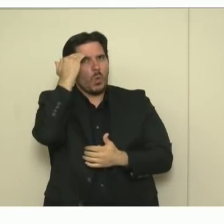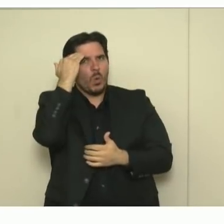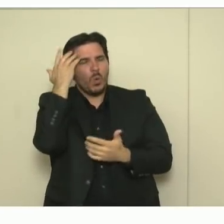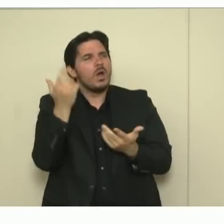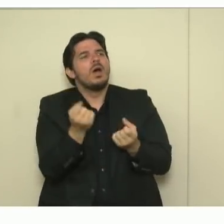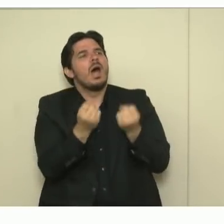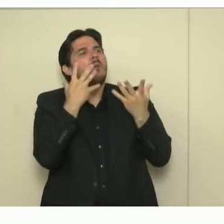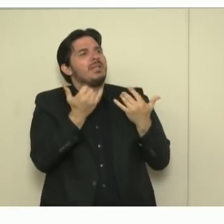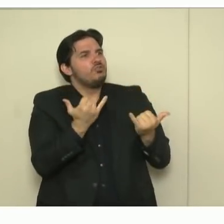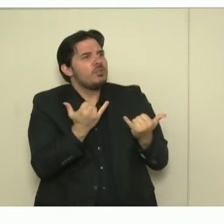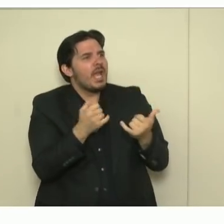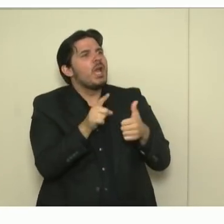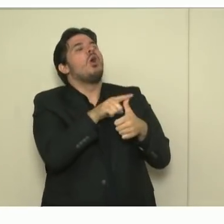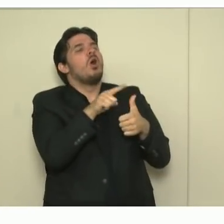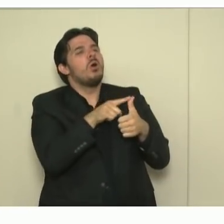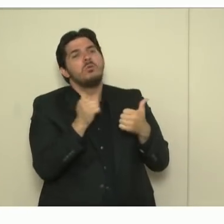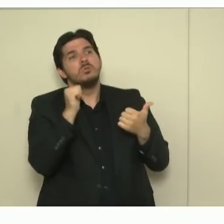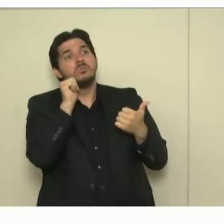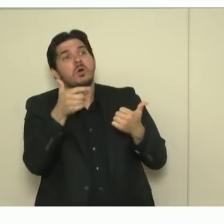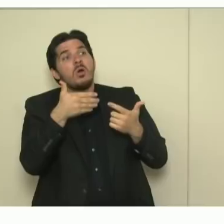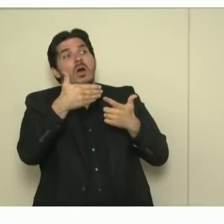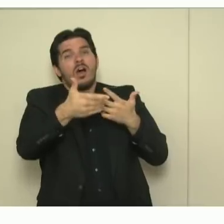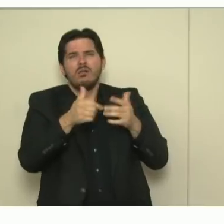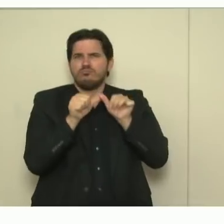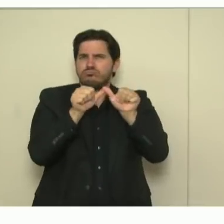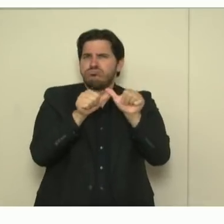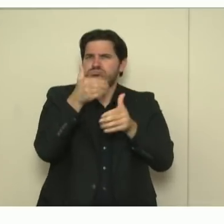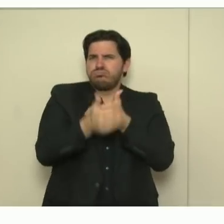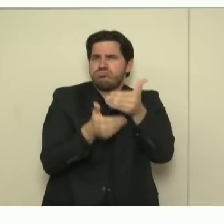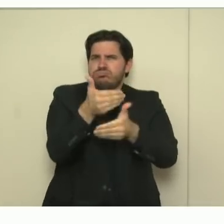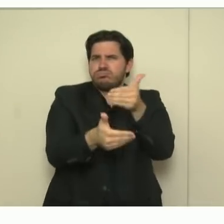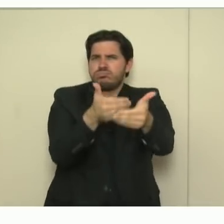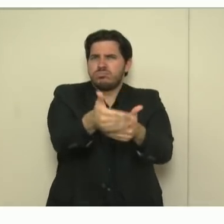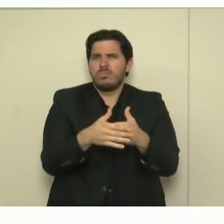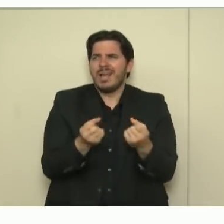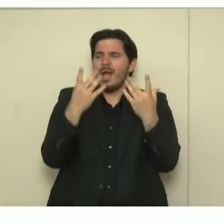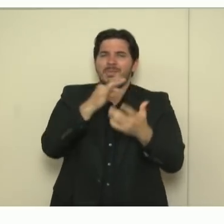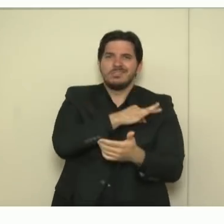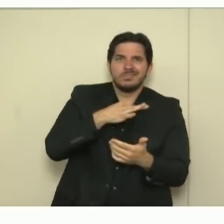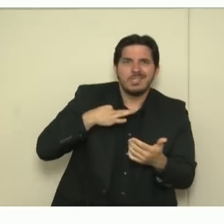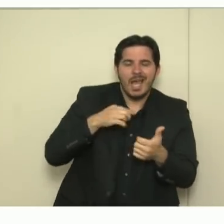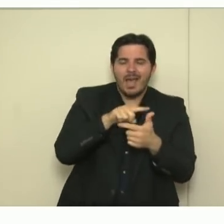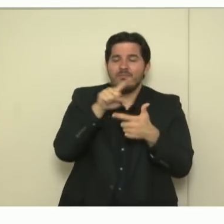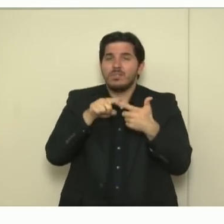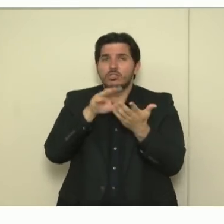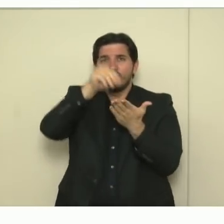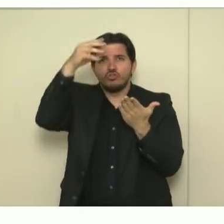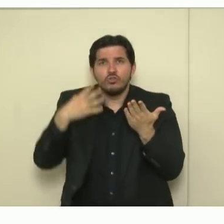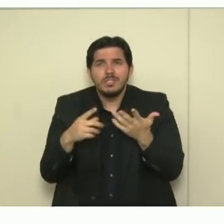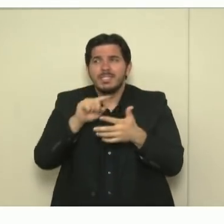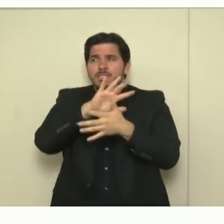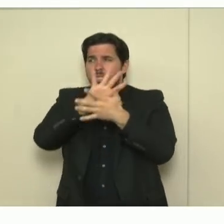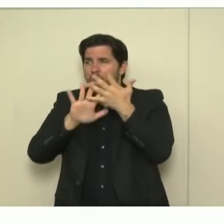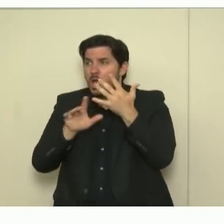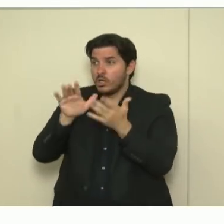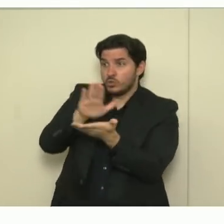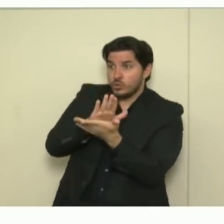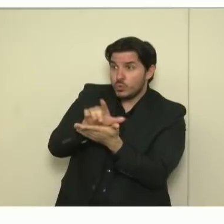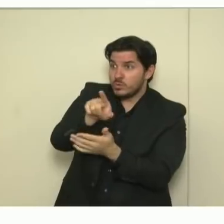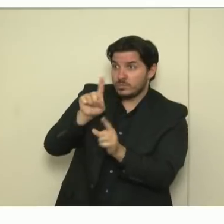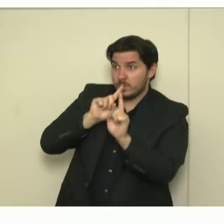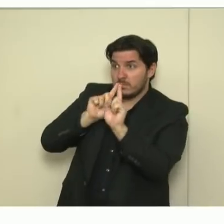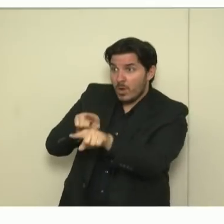of new school-related cases, the number of students and staff that were impacted, and how the districts and schools respond to that in terms